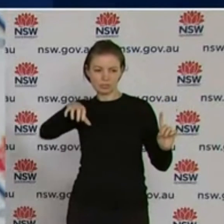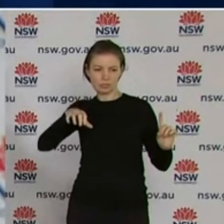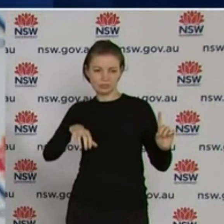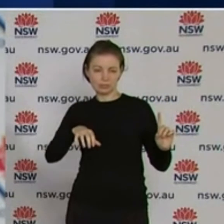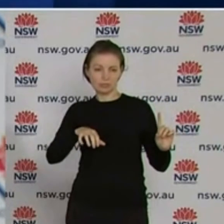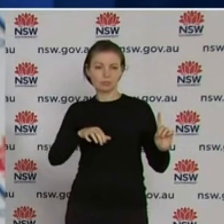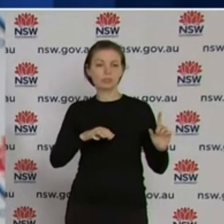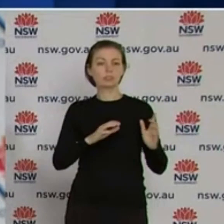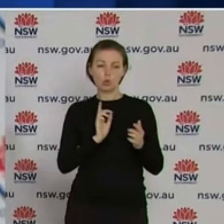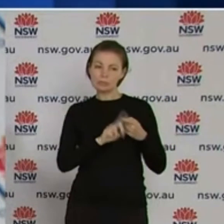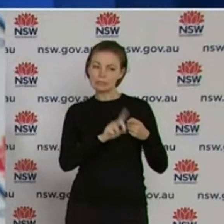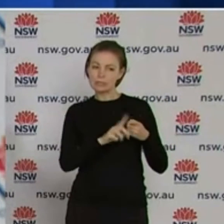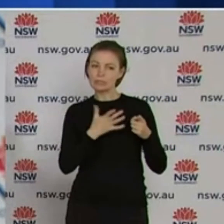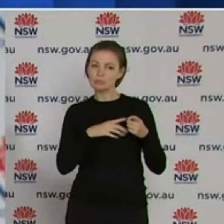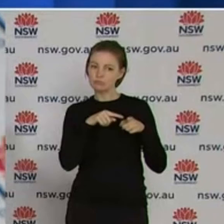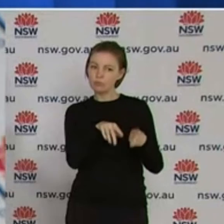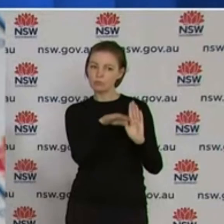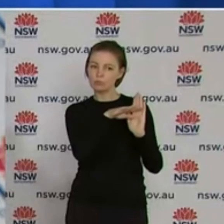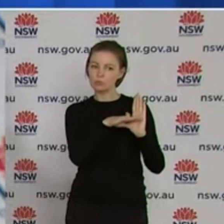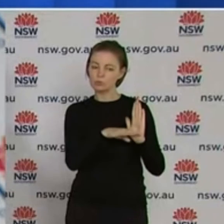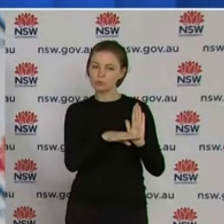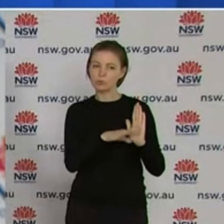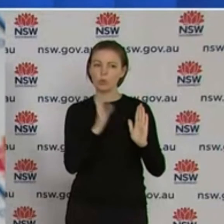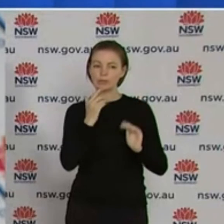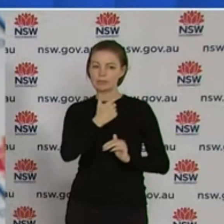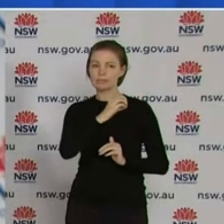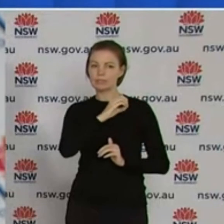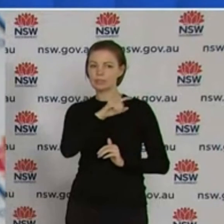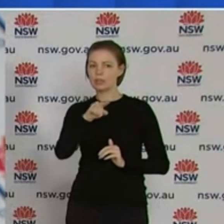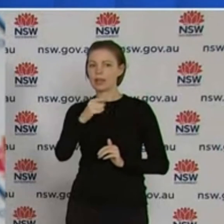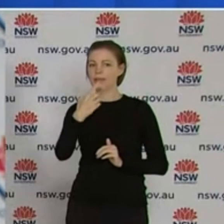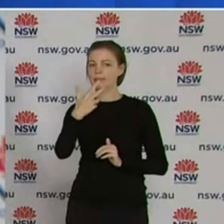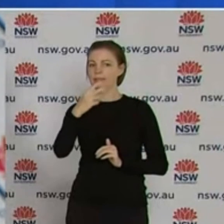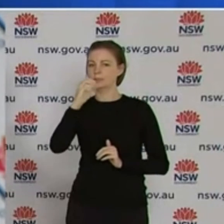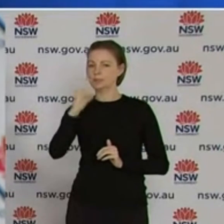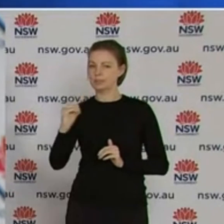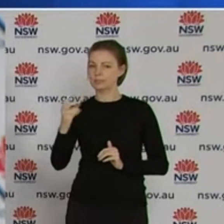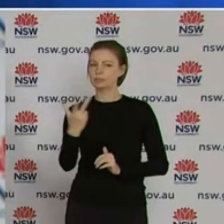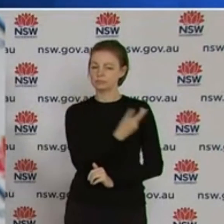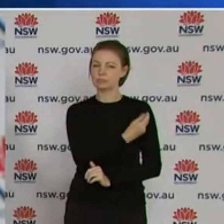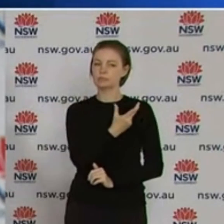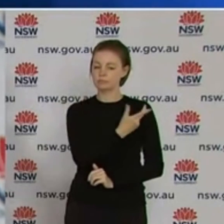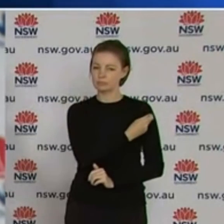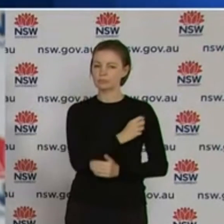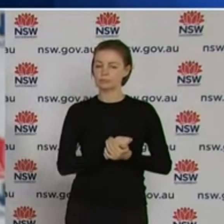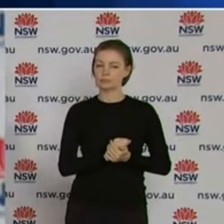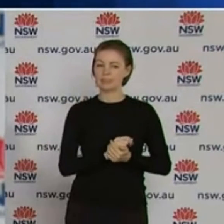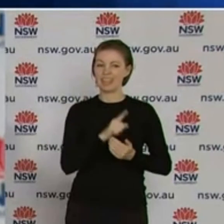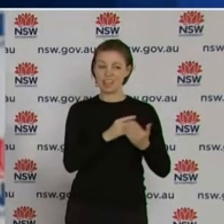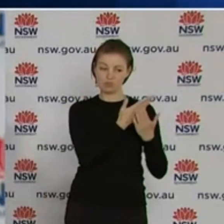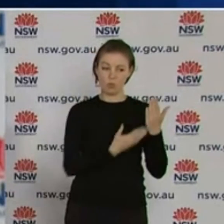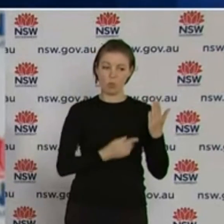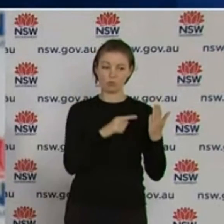between 70 and 80% is still there, and that's what the Doherty plan focuses on. So as I said, and as we've said on a number